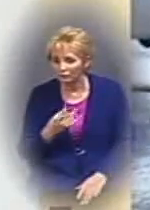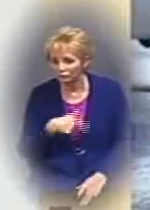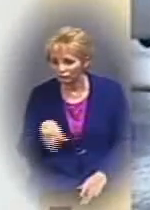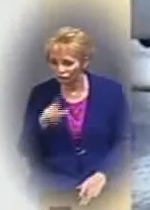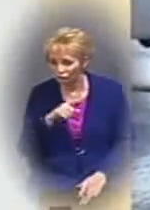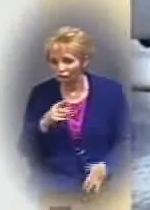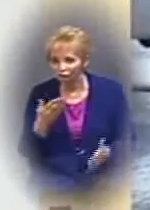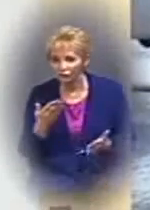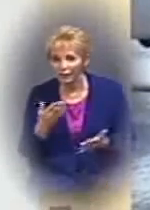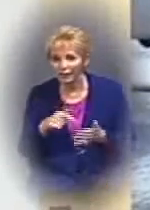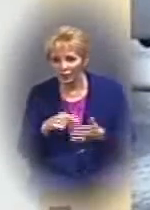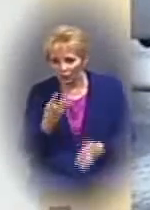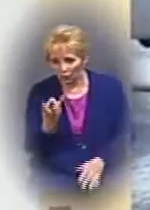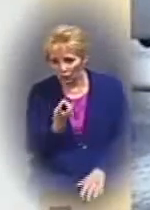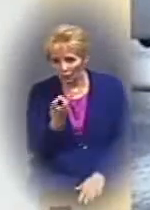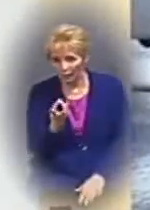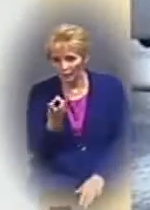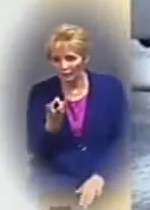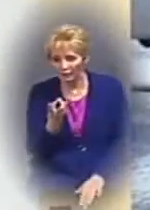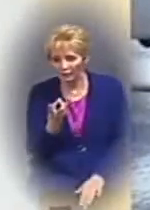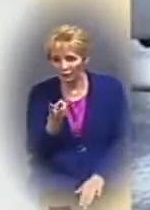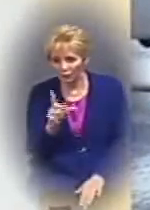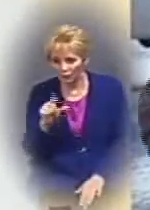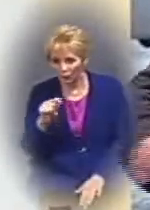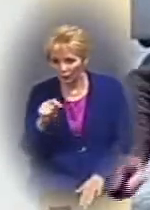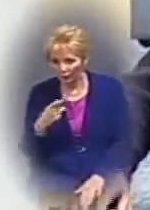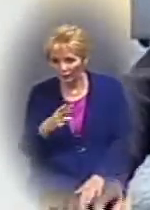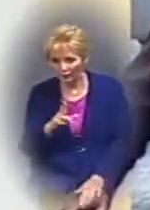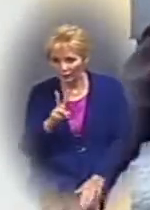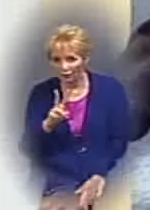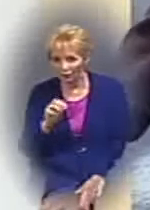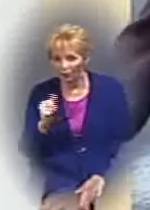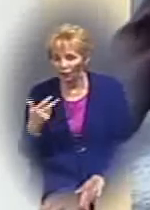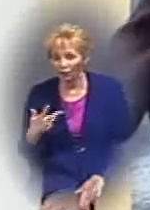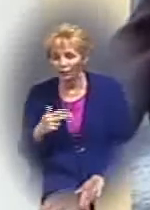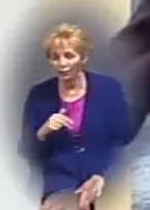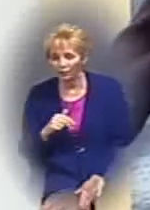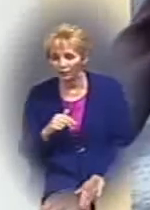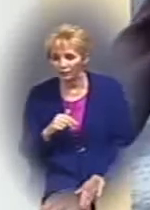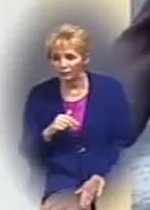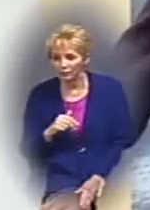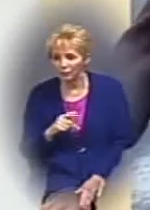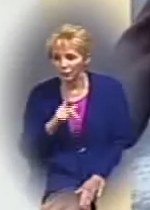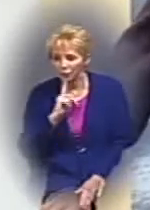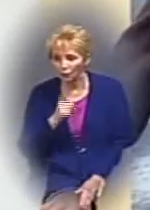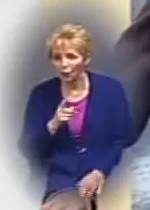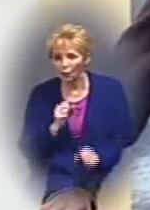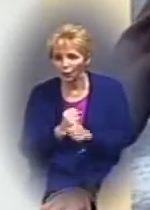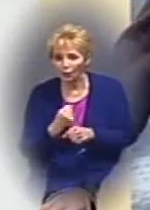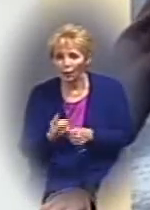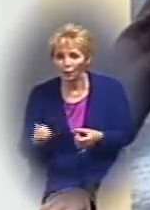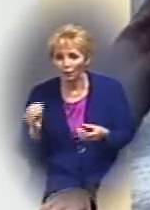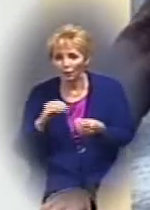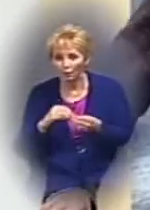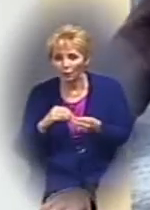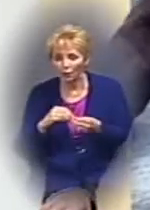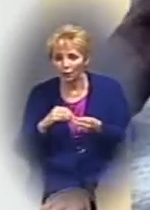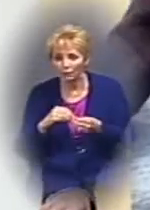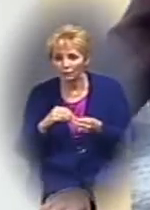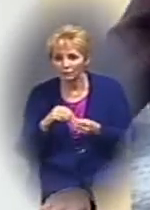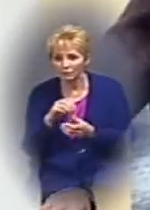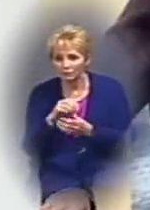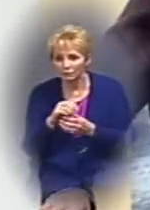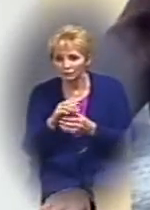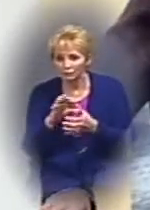attention to. One is Wednesday, which is the 20th, 2013, to really create more synergy